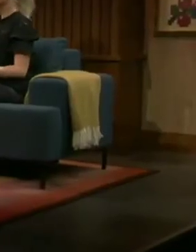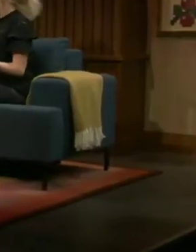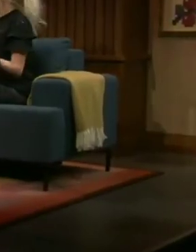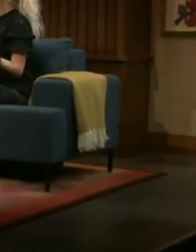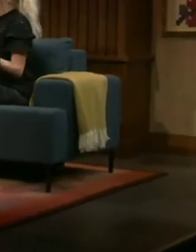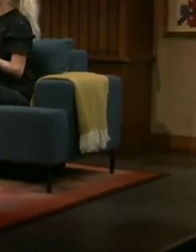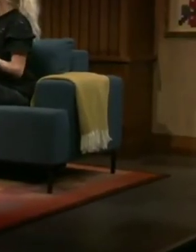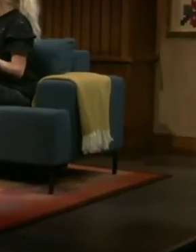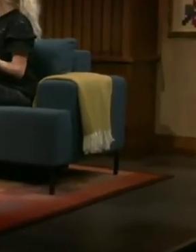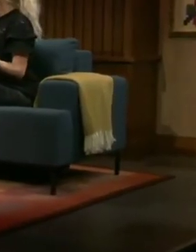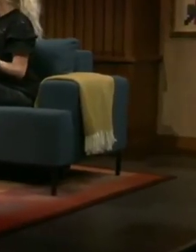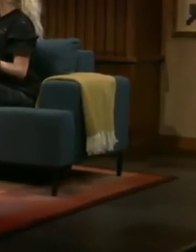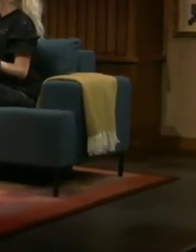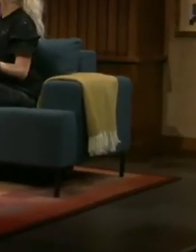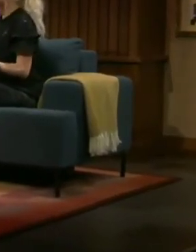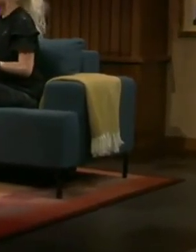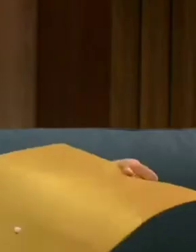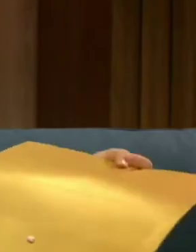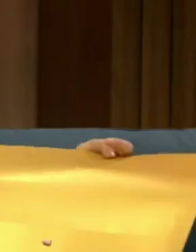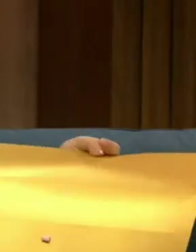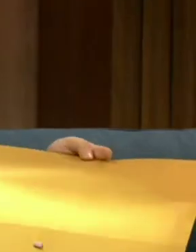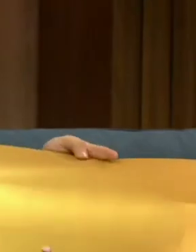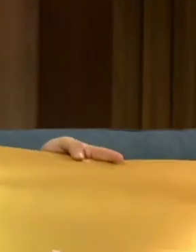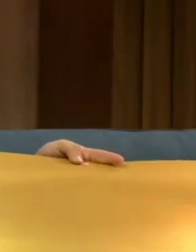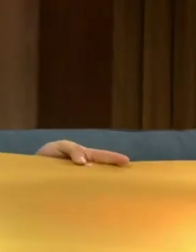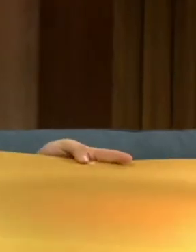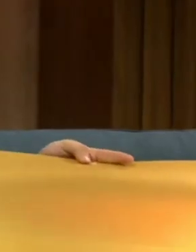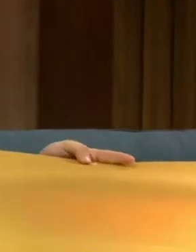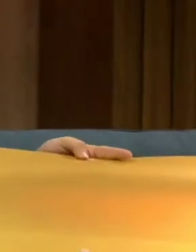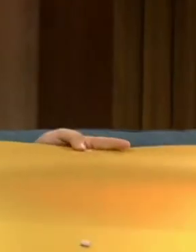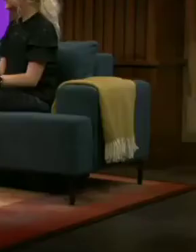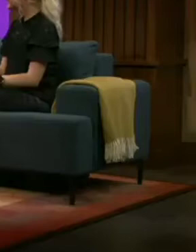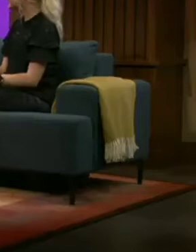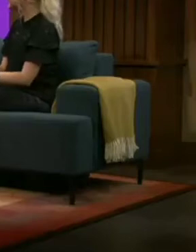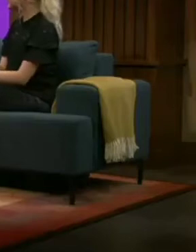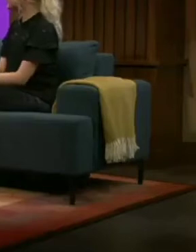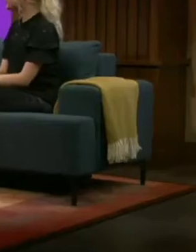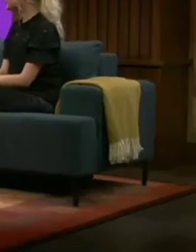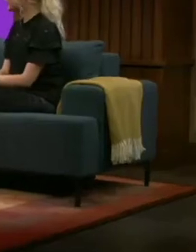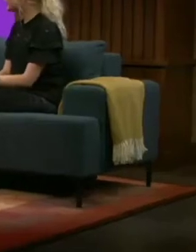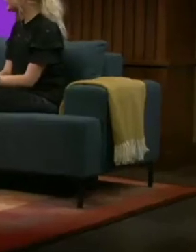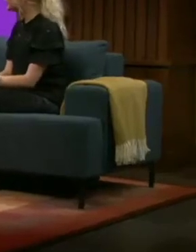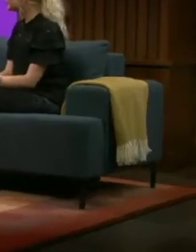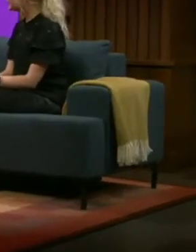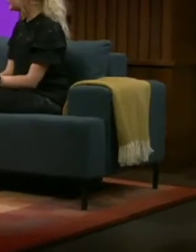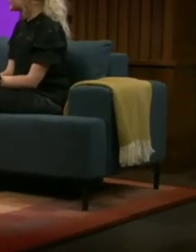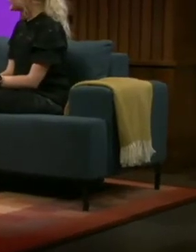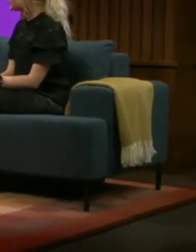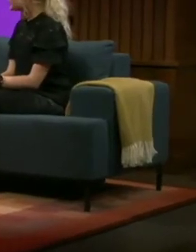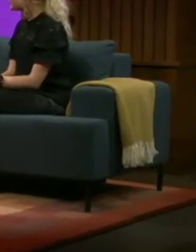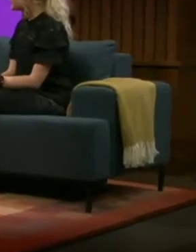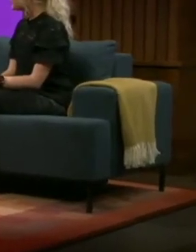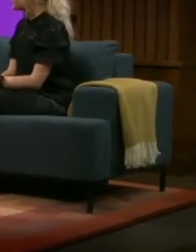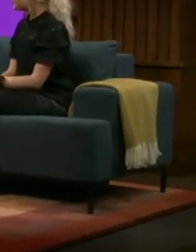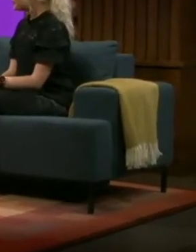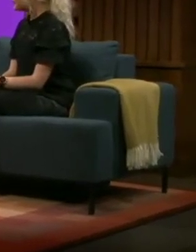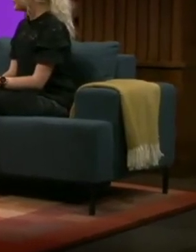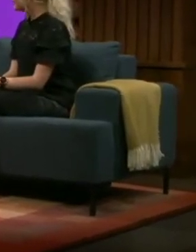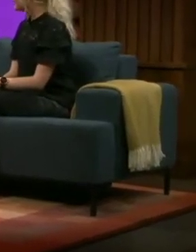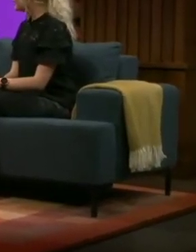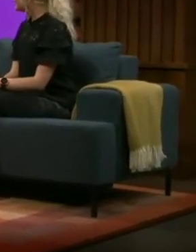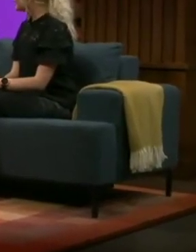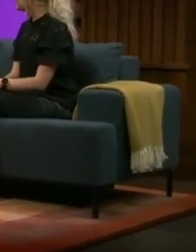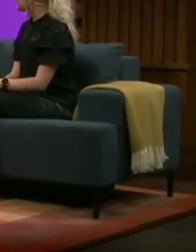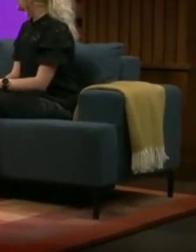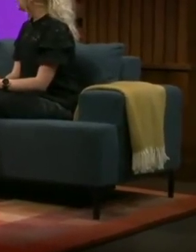I guess everyone was mesmerized by the glow squid, not just the tiny ones. No, I wow. was really not expecting